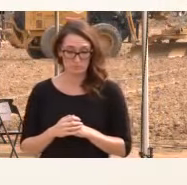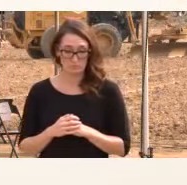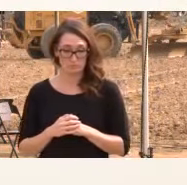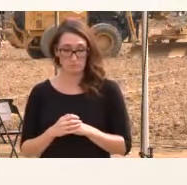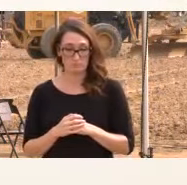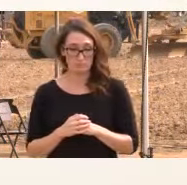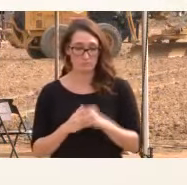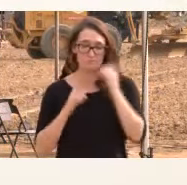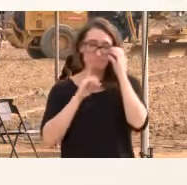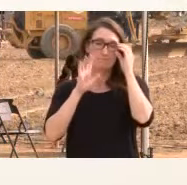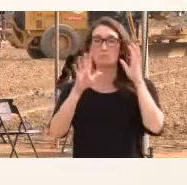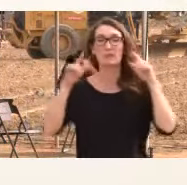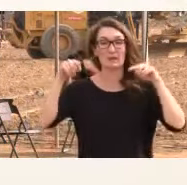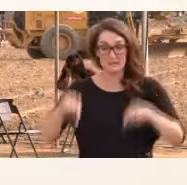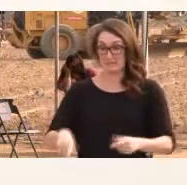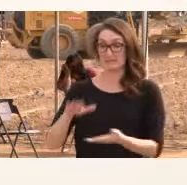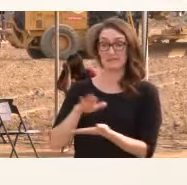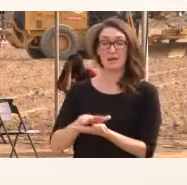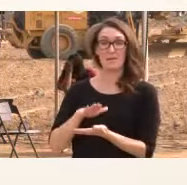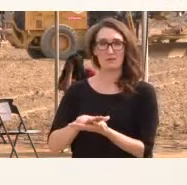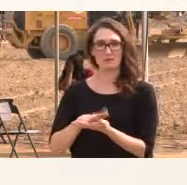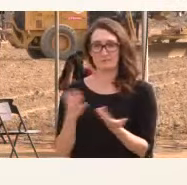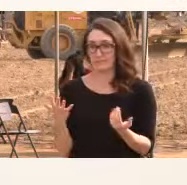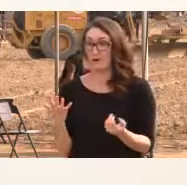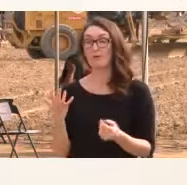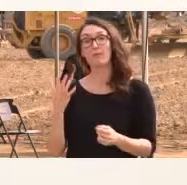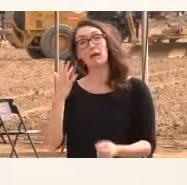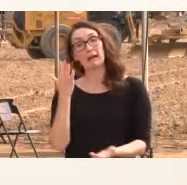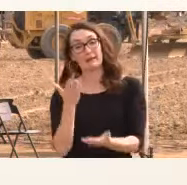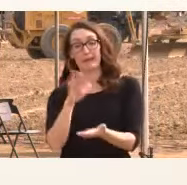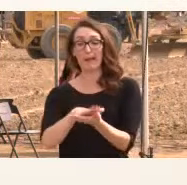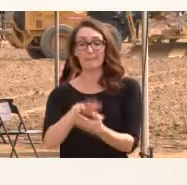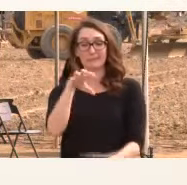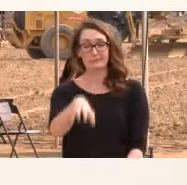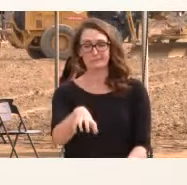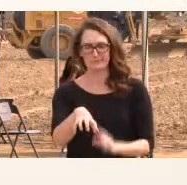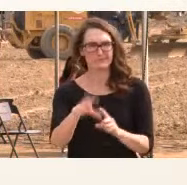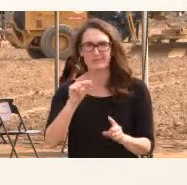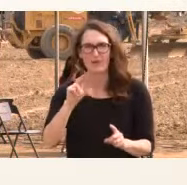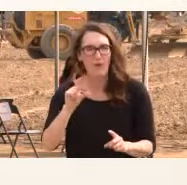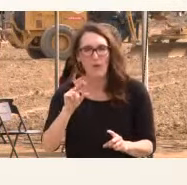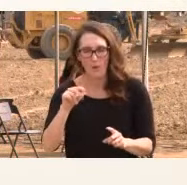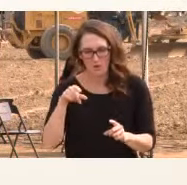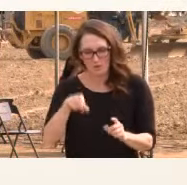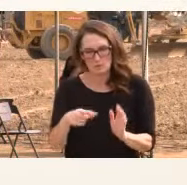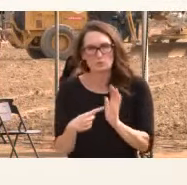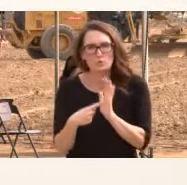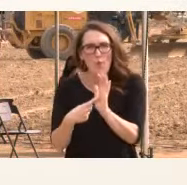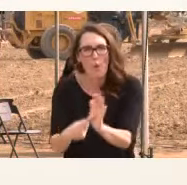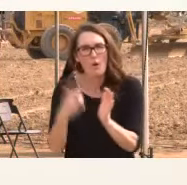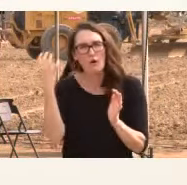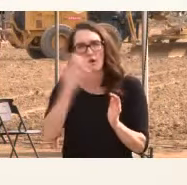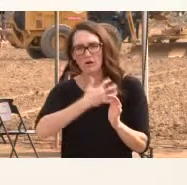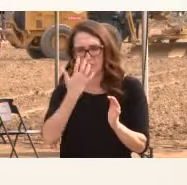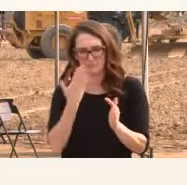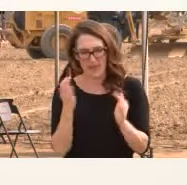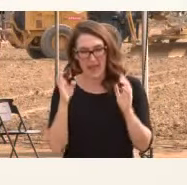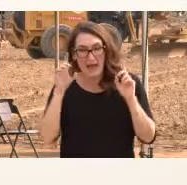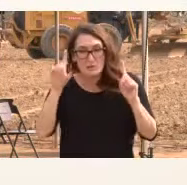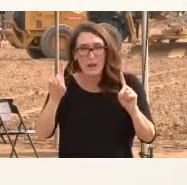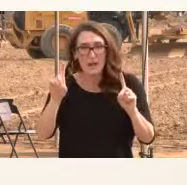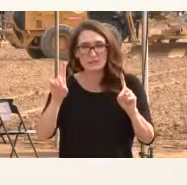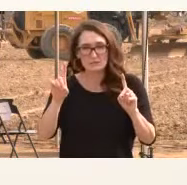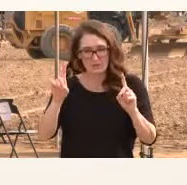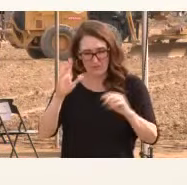this campus is not just a campus. It's evidence of an educational facility